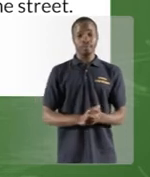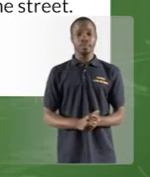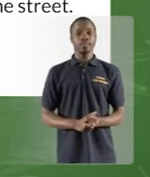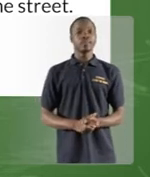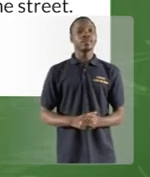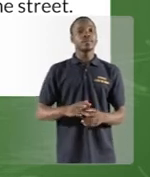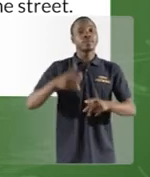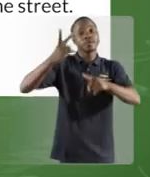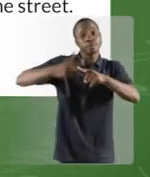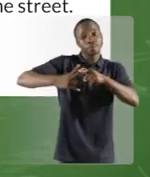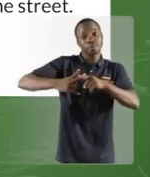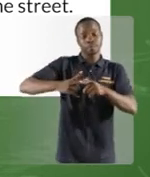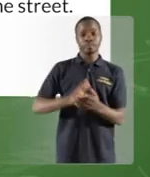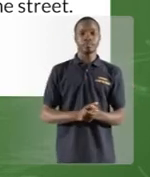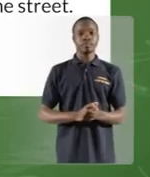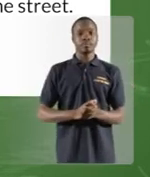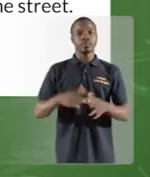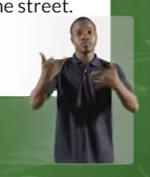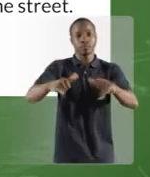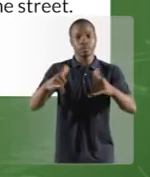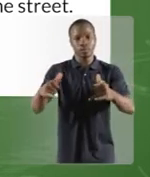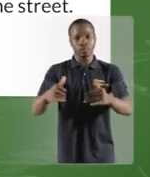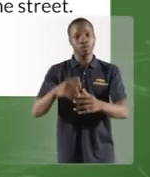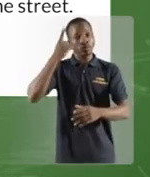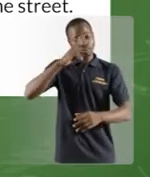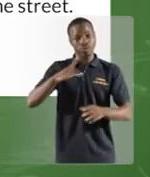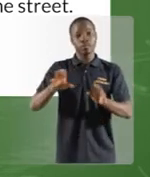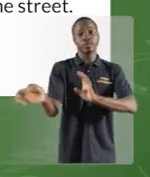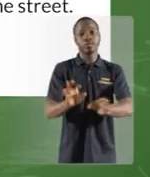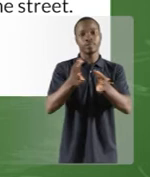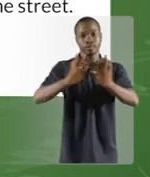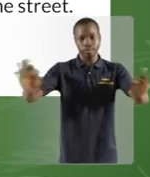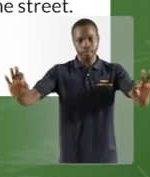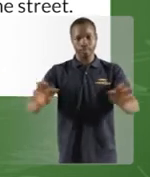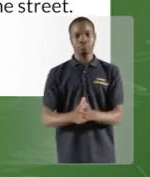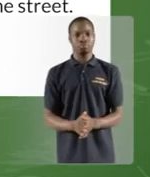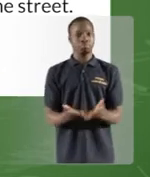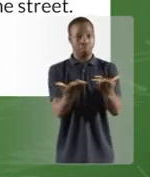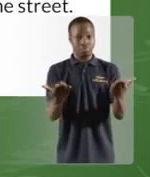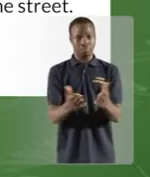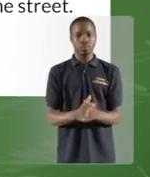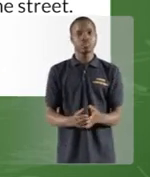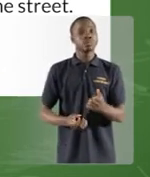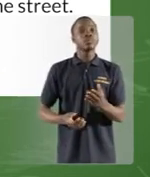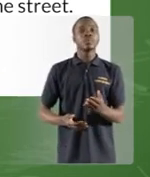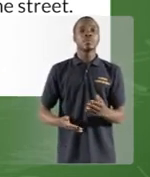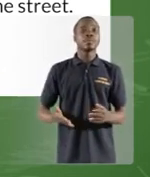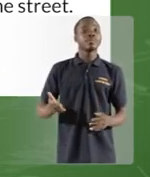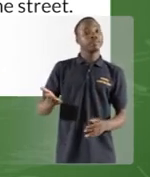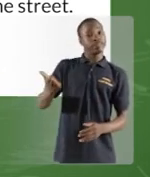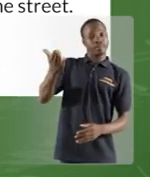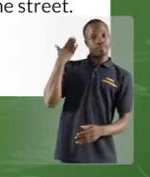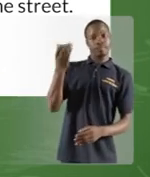so play is the verb you're going to write into the simple past. Okay, so we